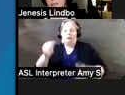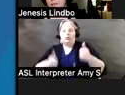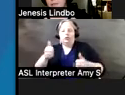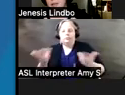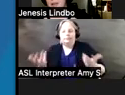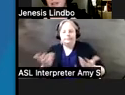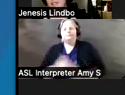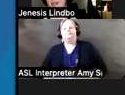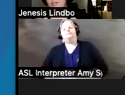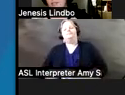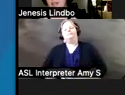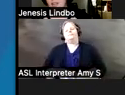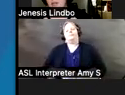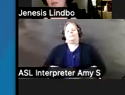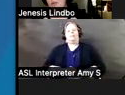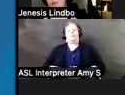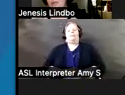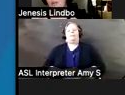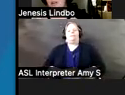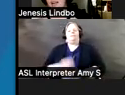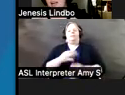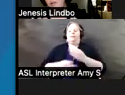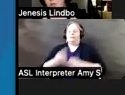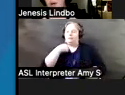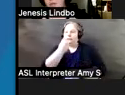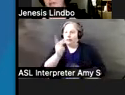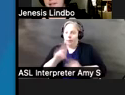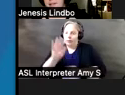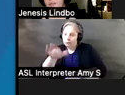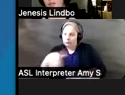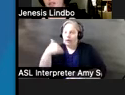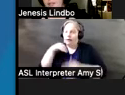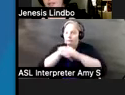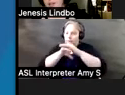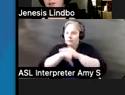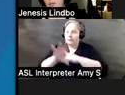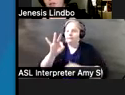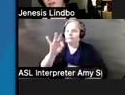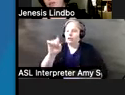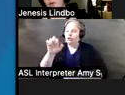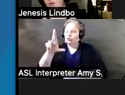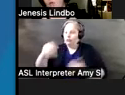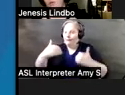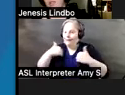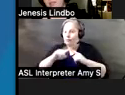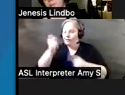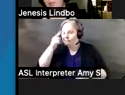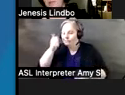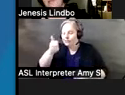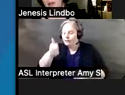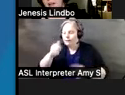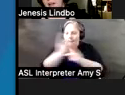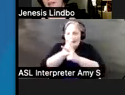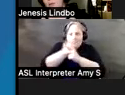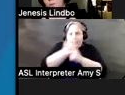it? Instead of telling people, hey, we do have this accessibility feature, but you have to go deep into